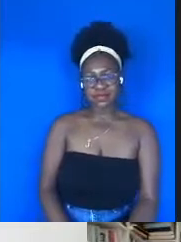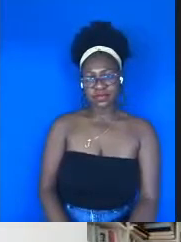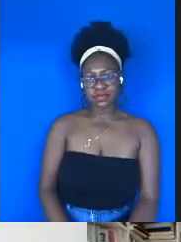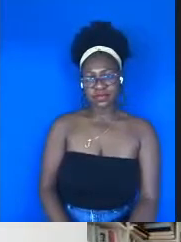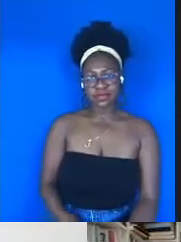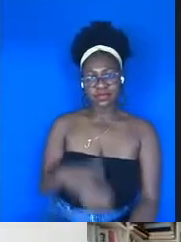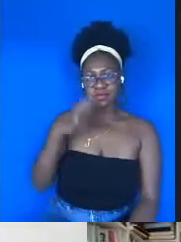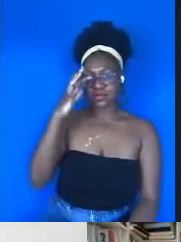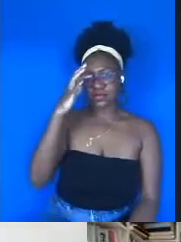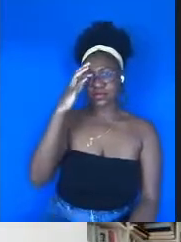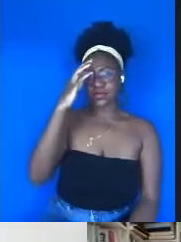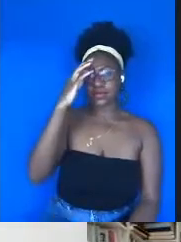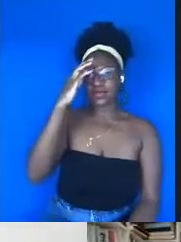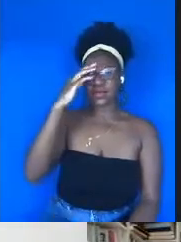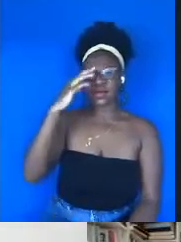too.